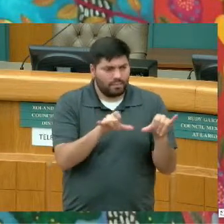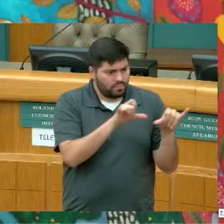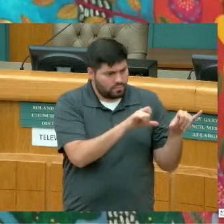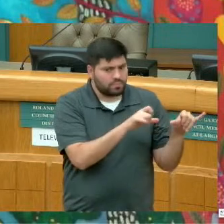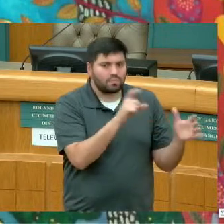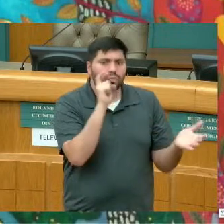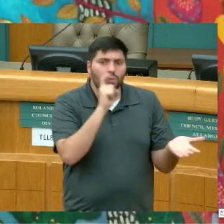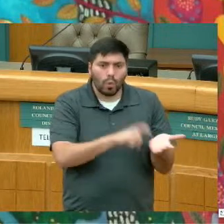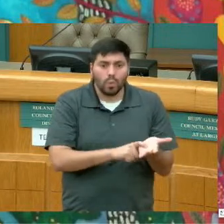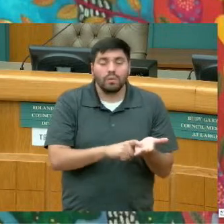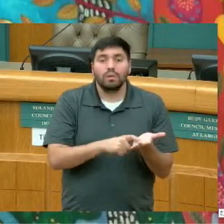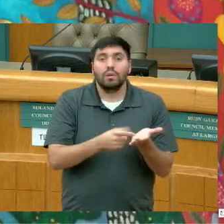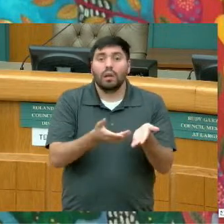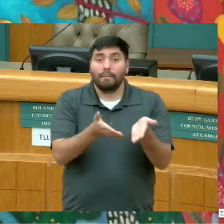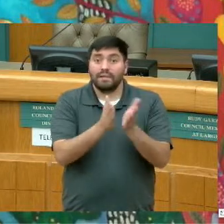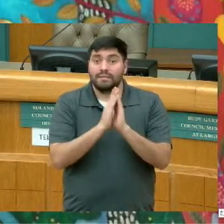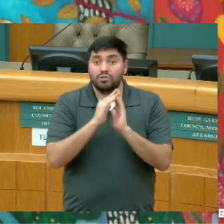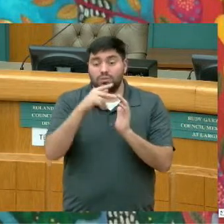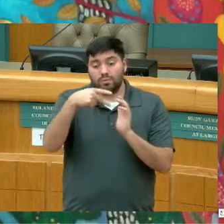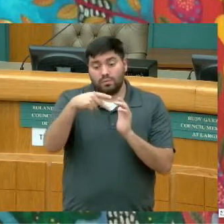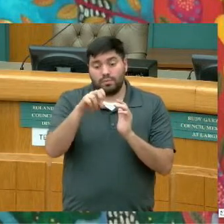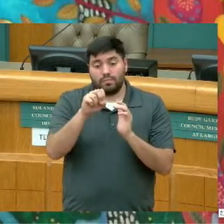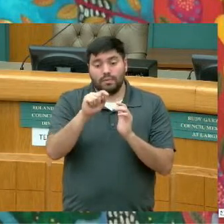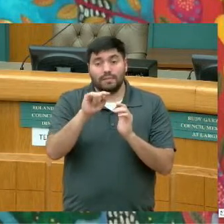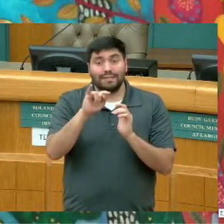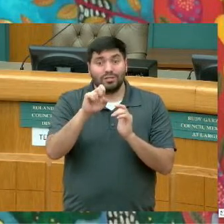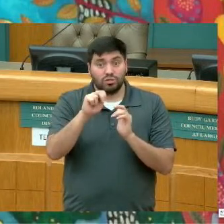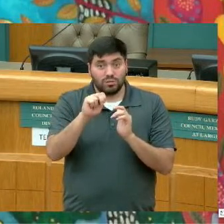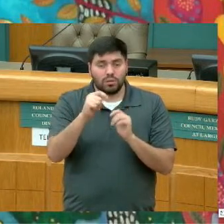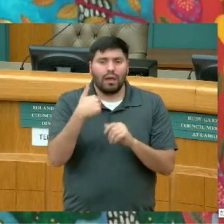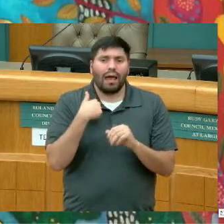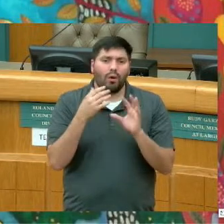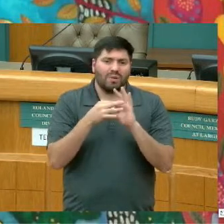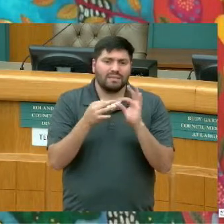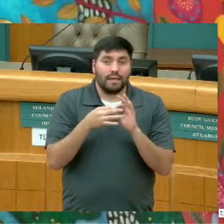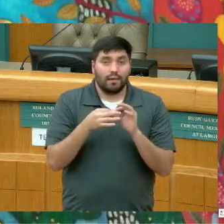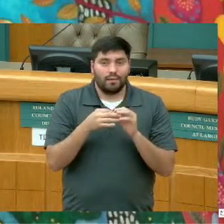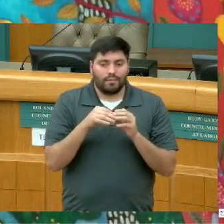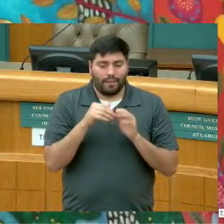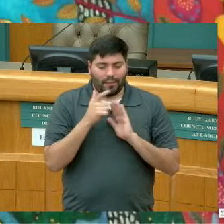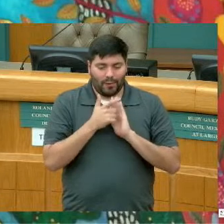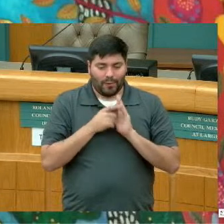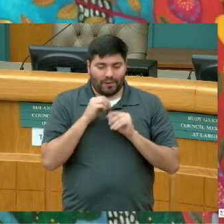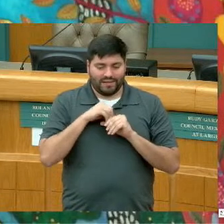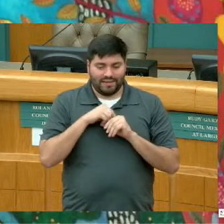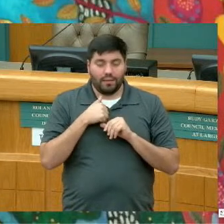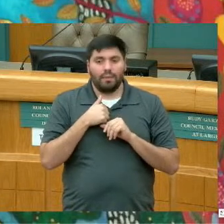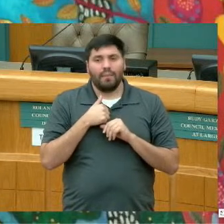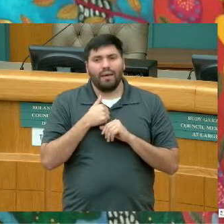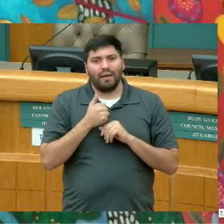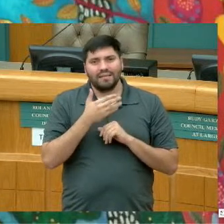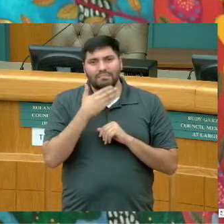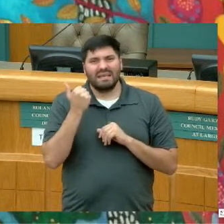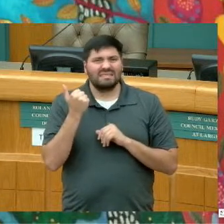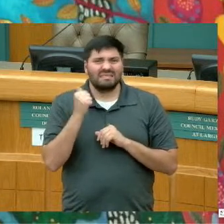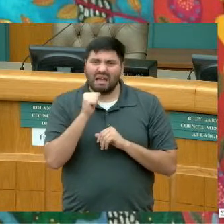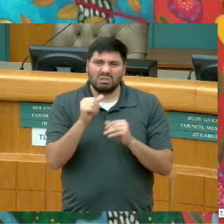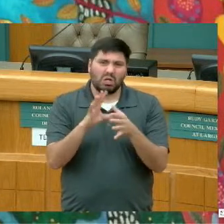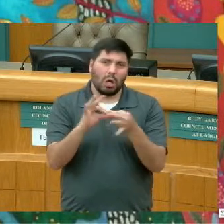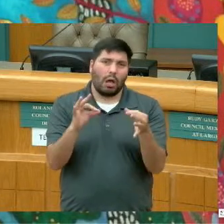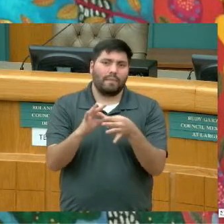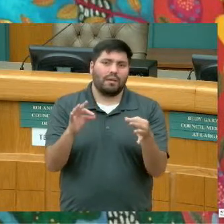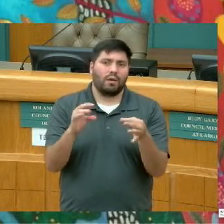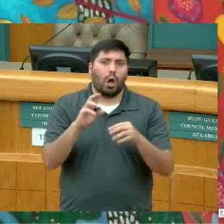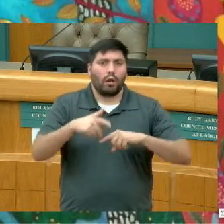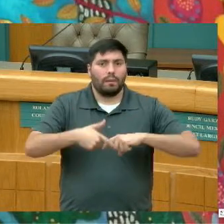matter that you would see in a petition, I just would say that this is the lawyer in me, but it's probably best not to comment